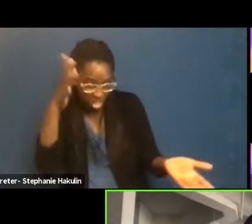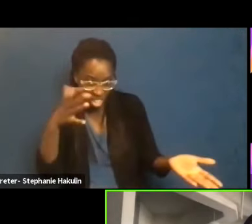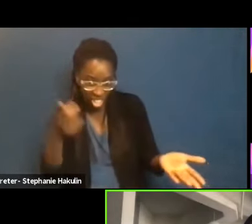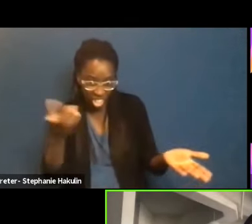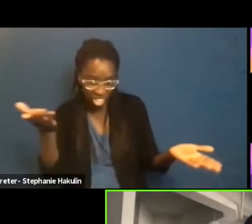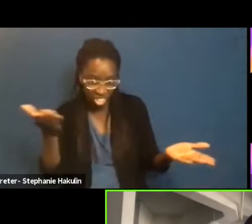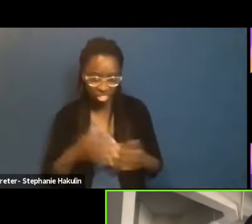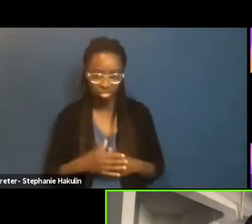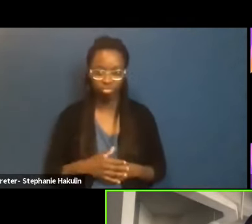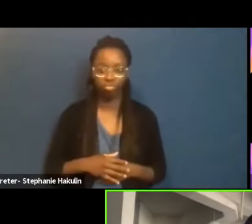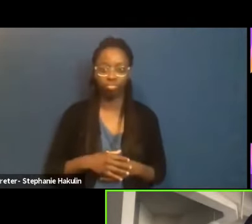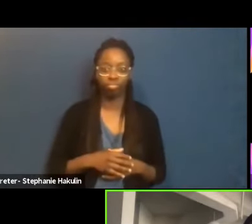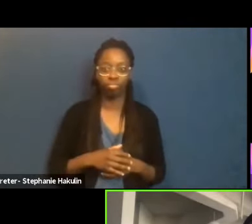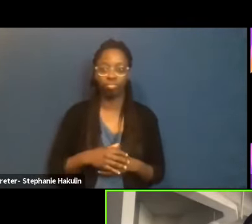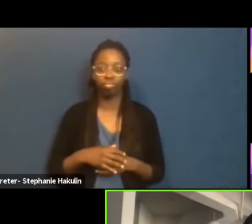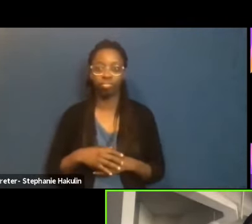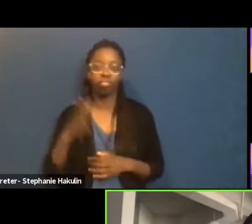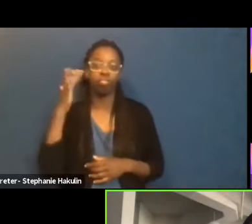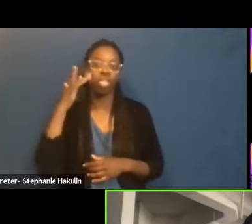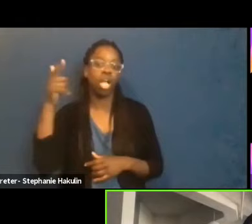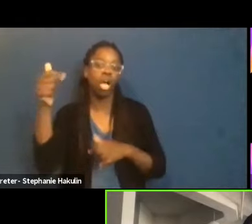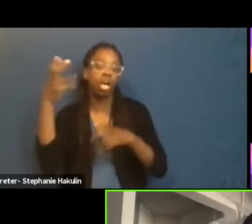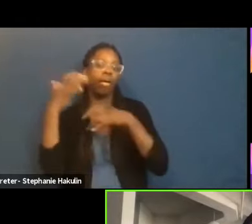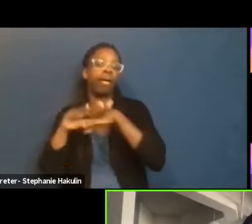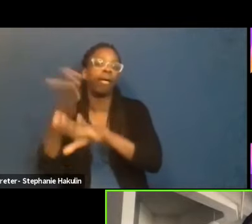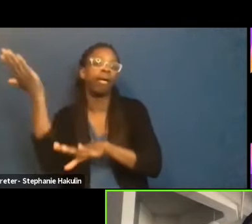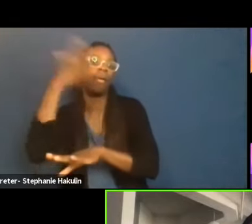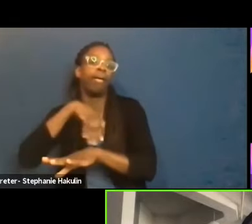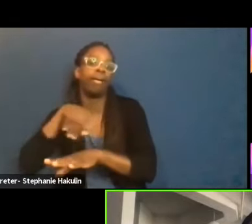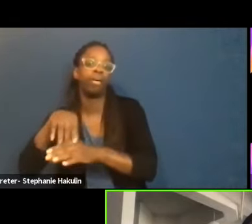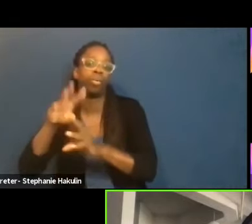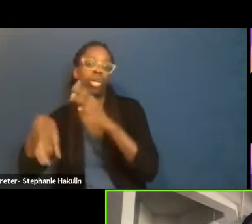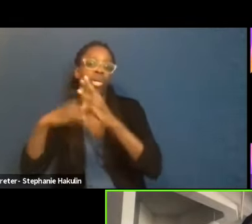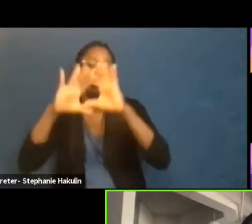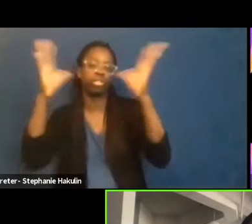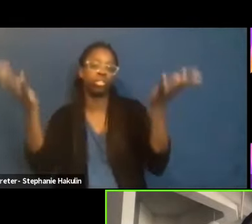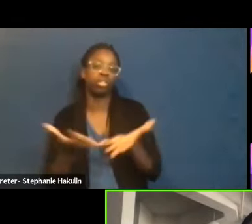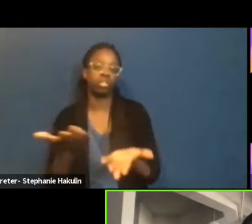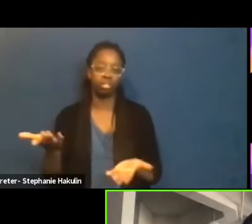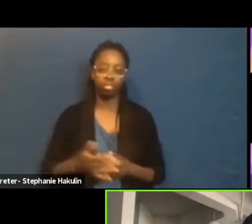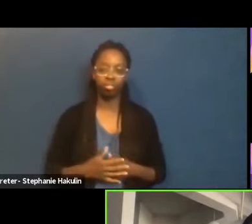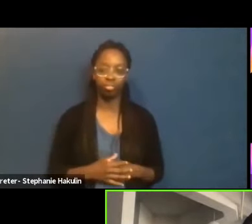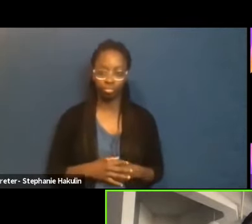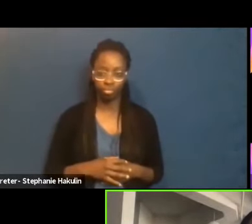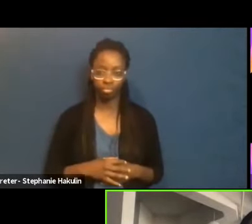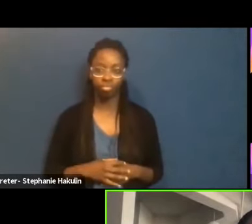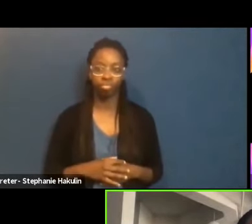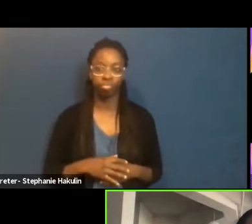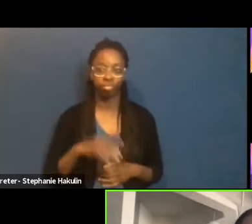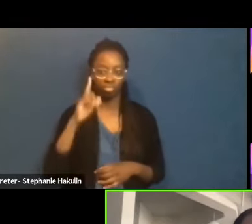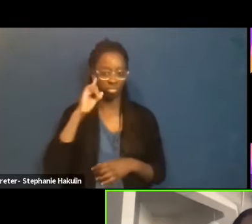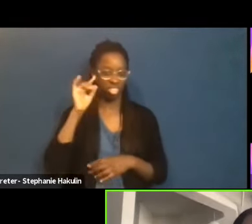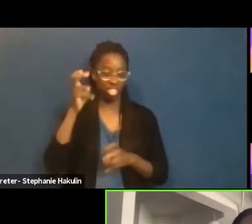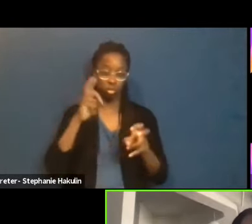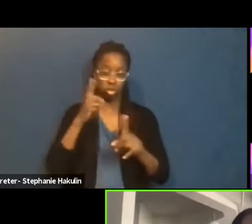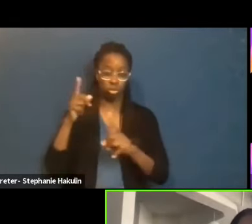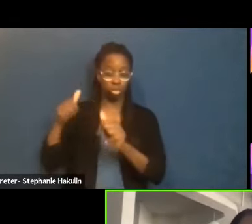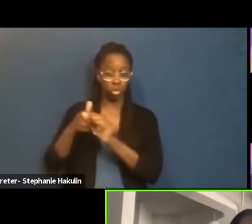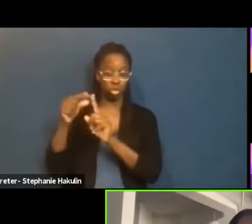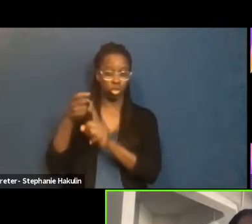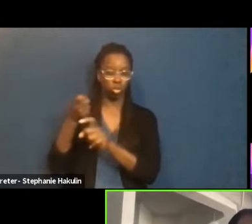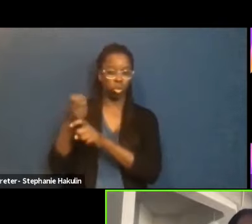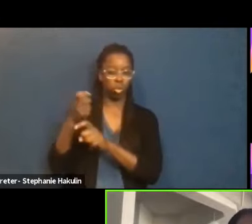this world. You getting blackmailed for that white girl. You don't see how